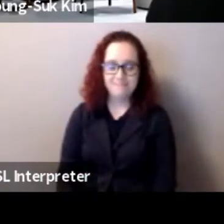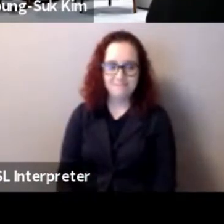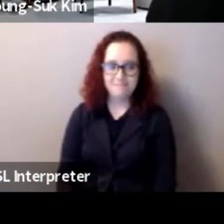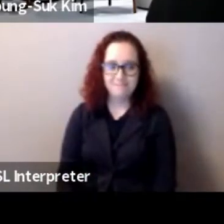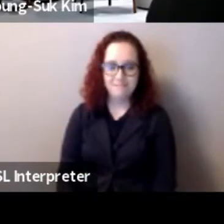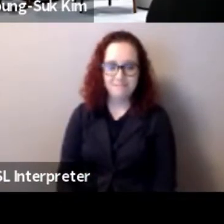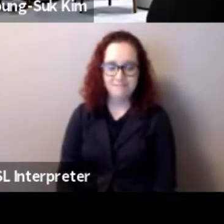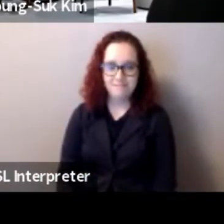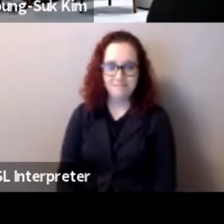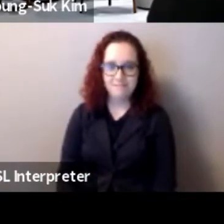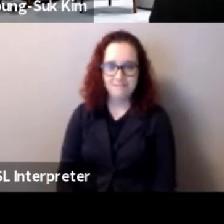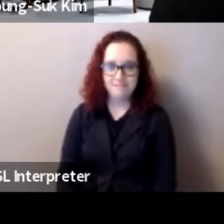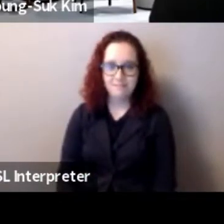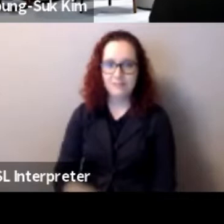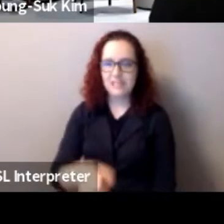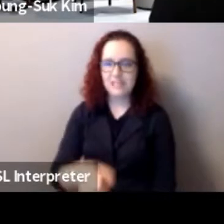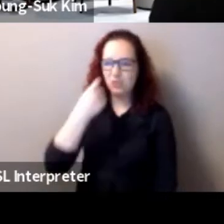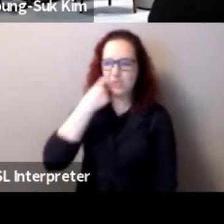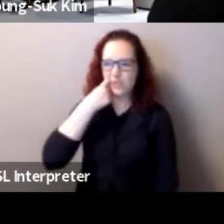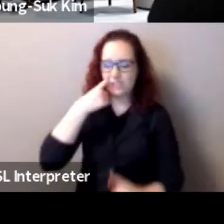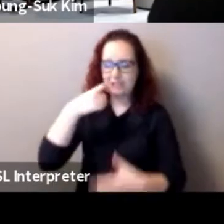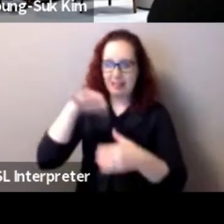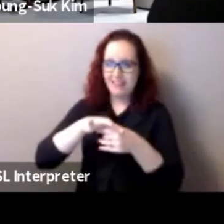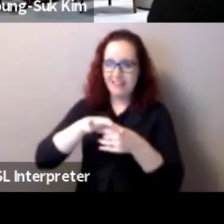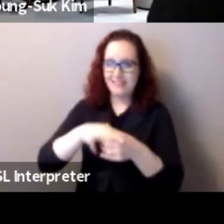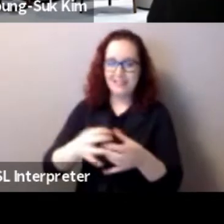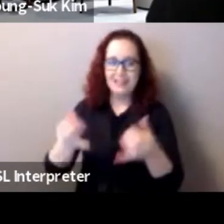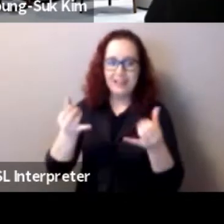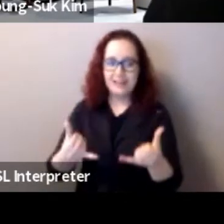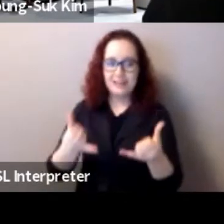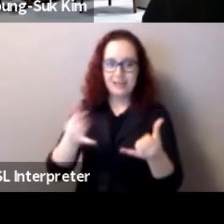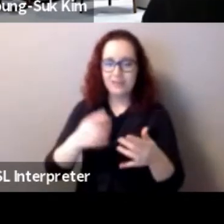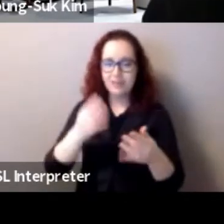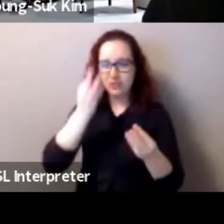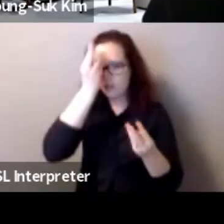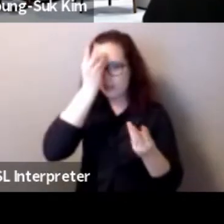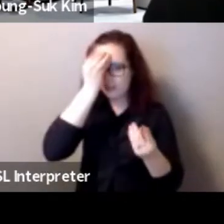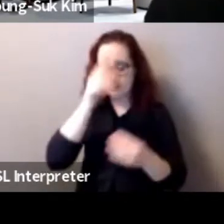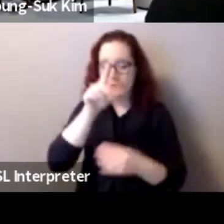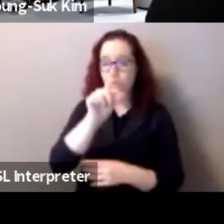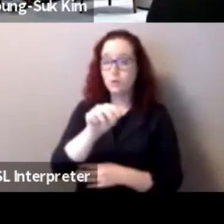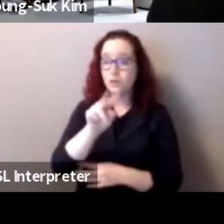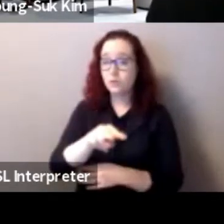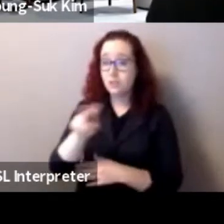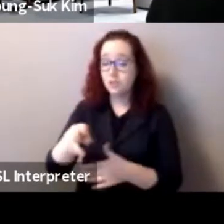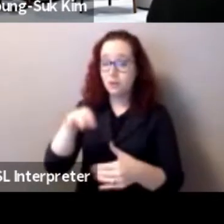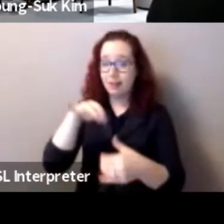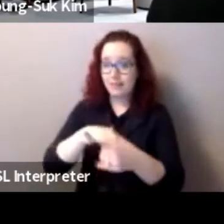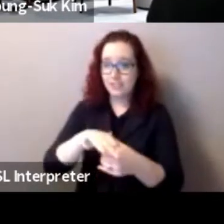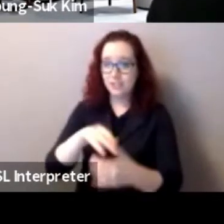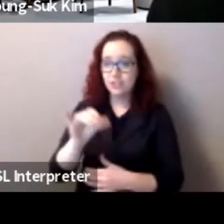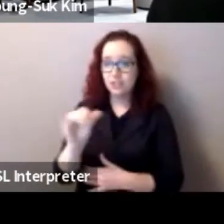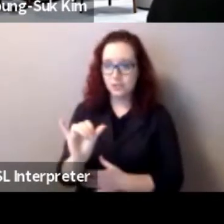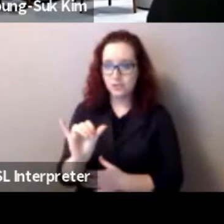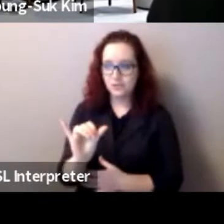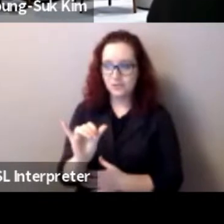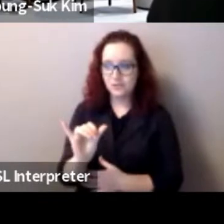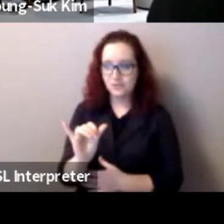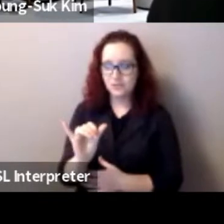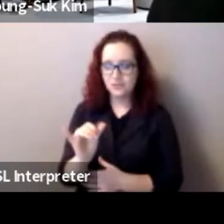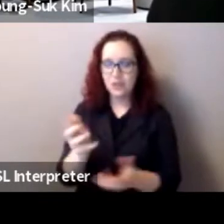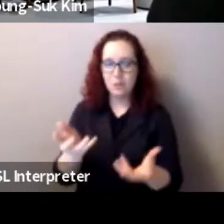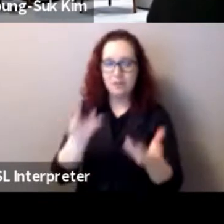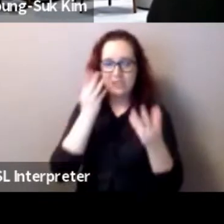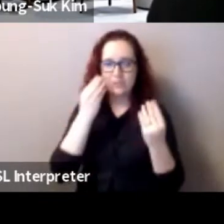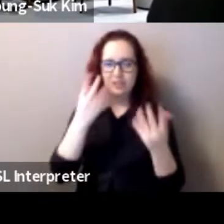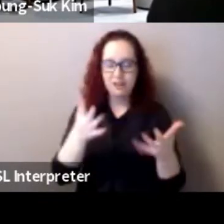although you just got elected. It's time to actually start thinking already almost about the 2022 elections. So I wanted to give you the timeline